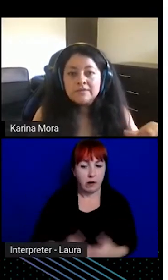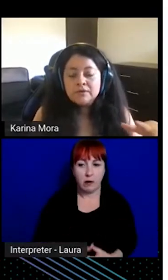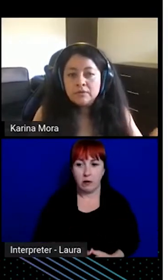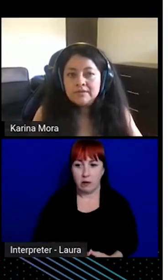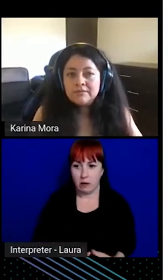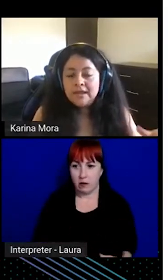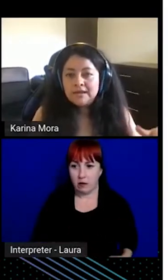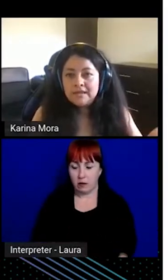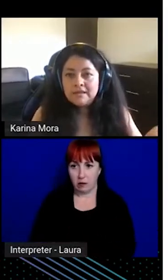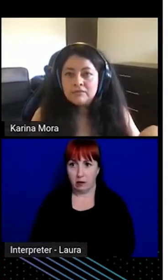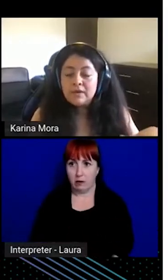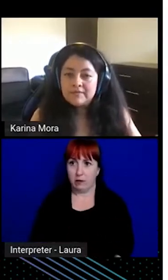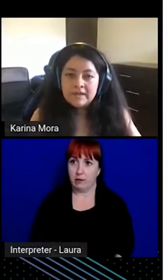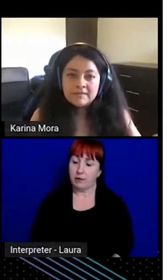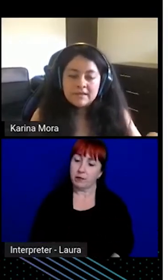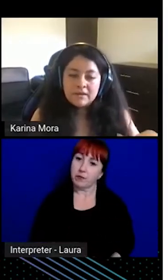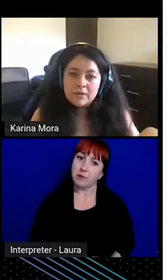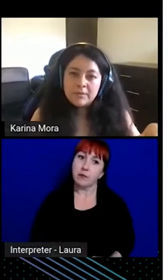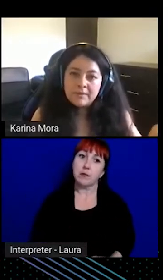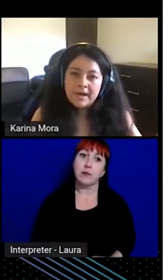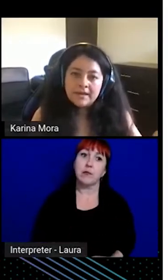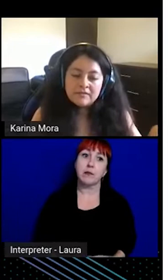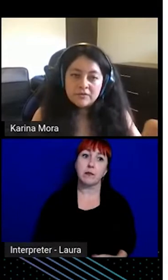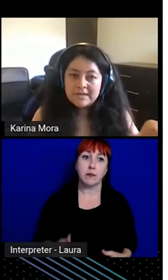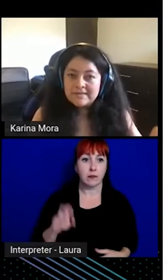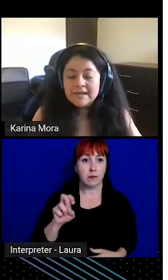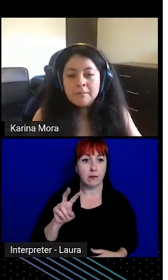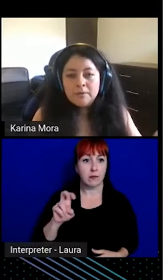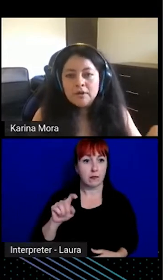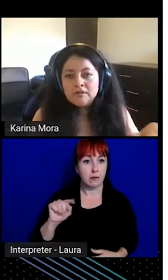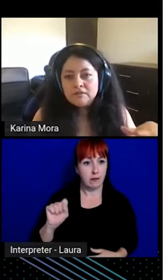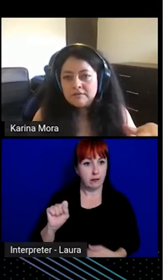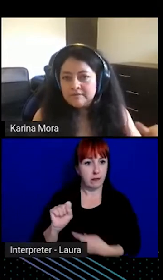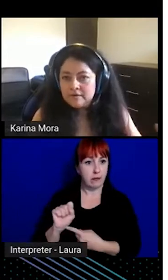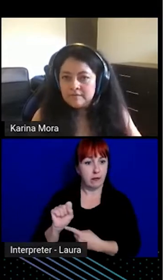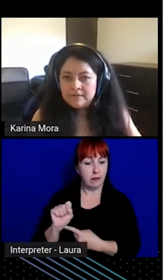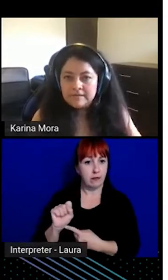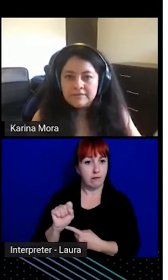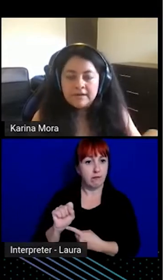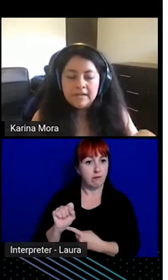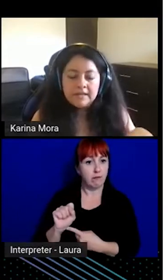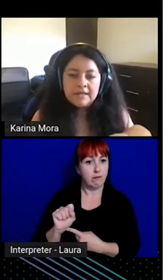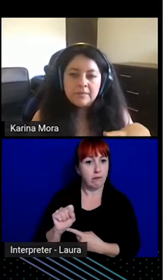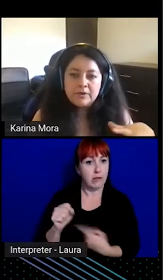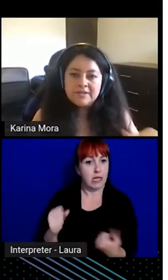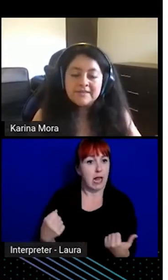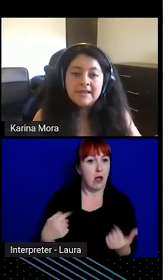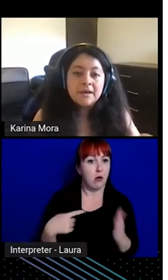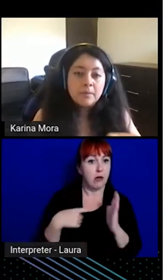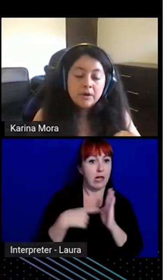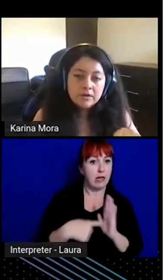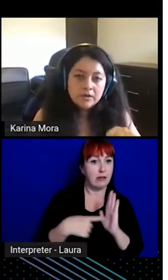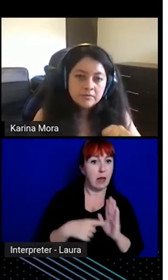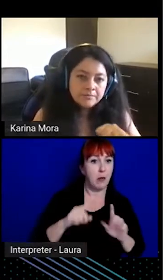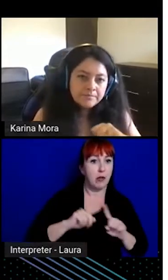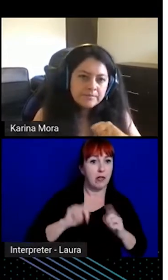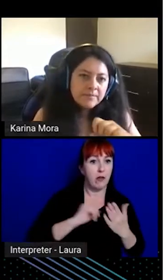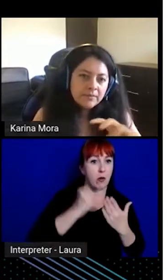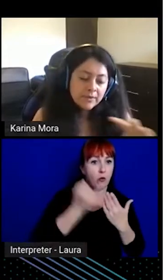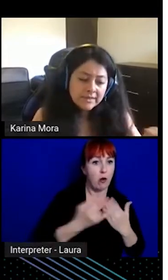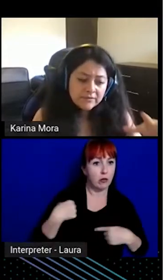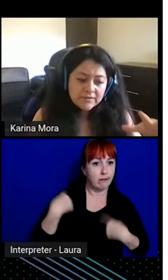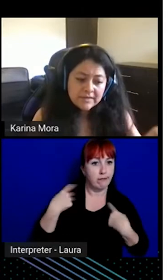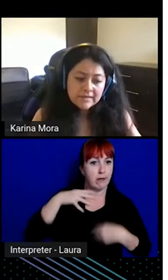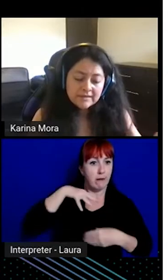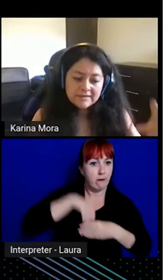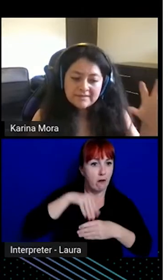I'm going to go directly to events, and I will provide some examples of the different projects I have worked on.